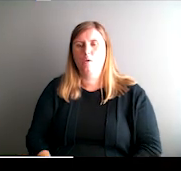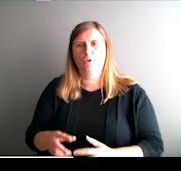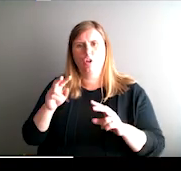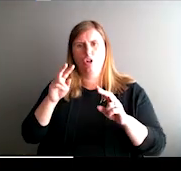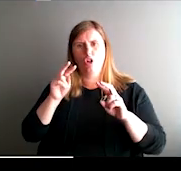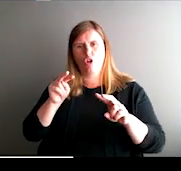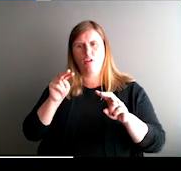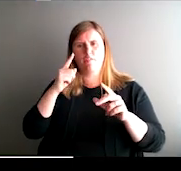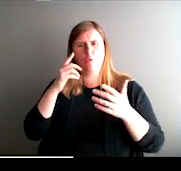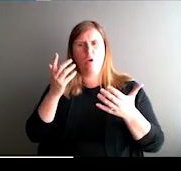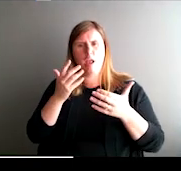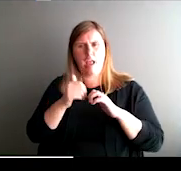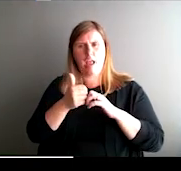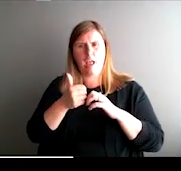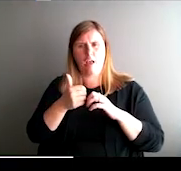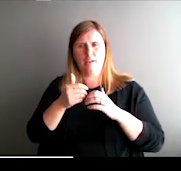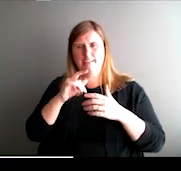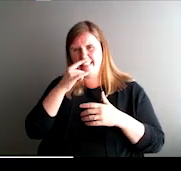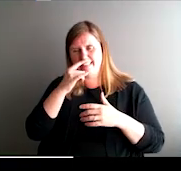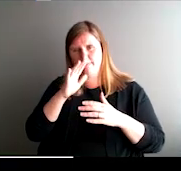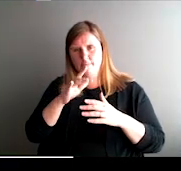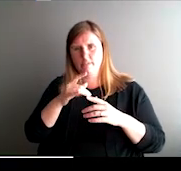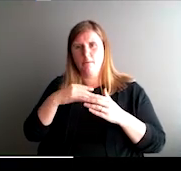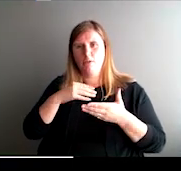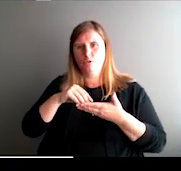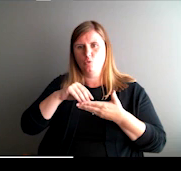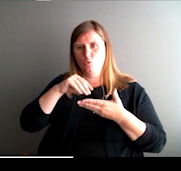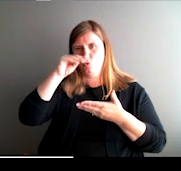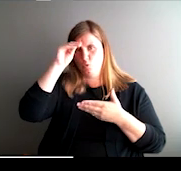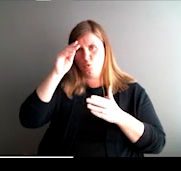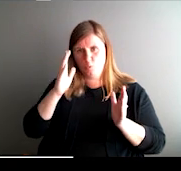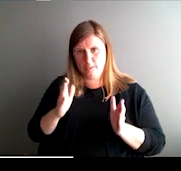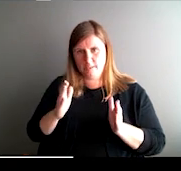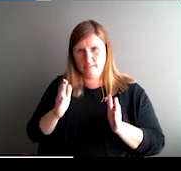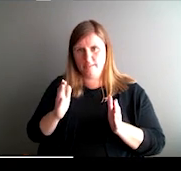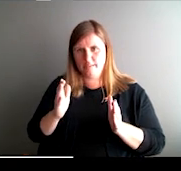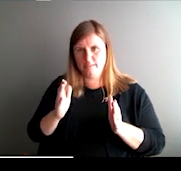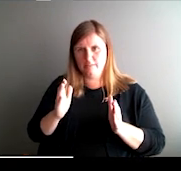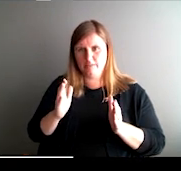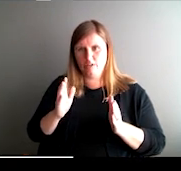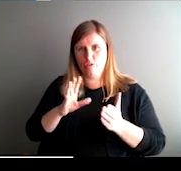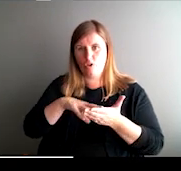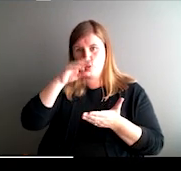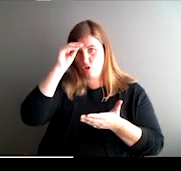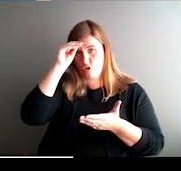are learning, your students, excuse me, not kids, students, how quickly they are